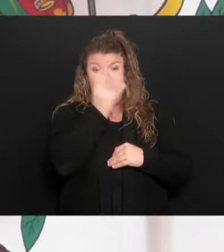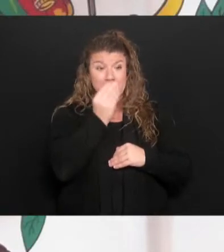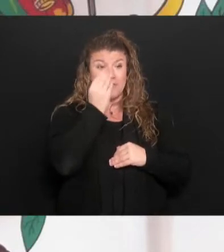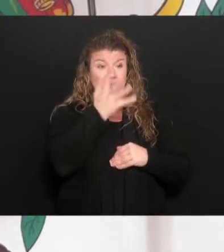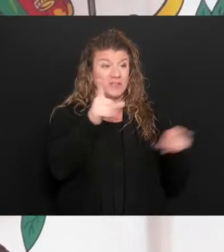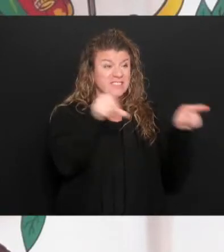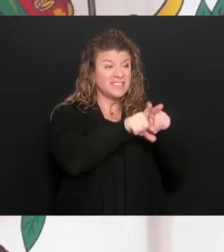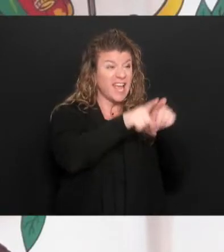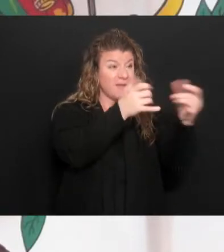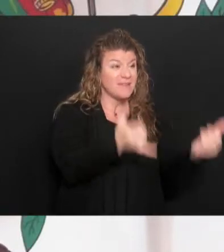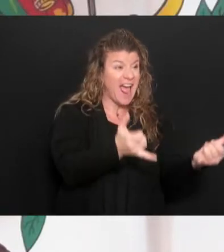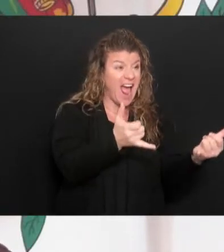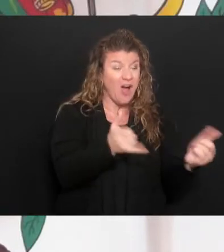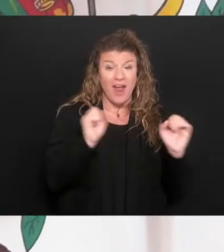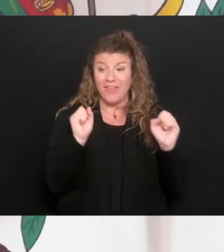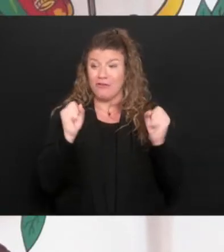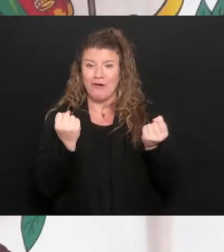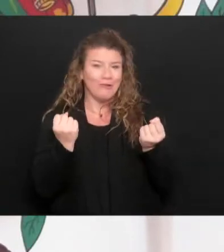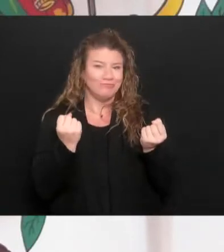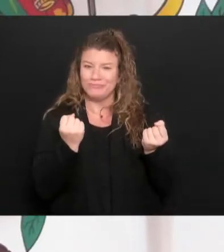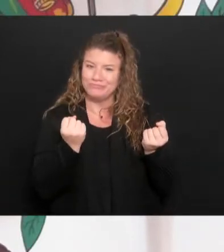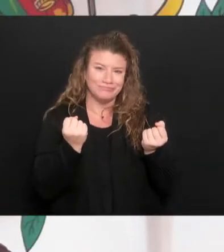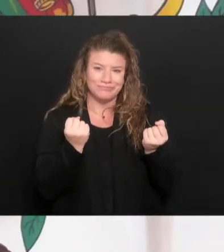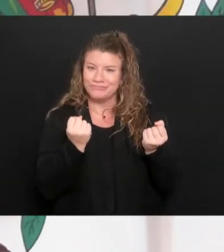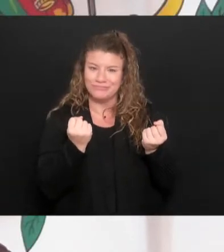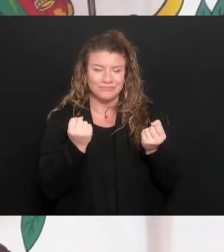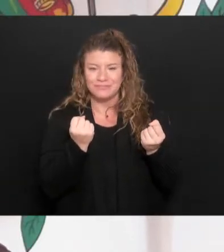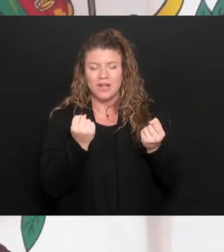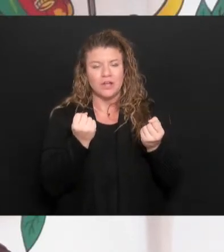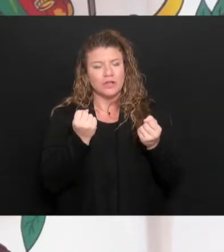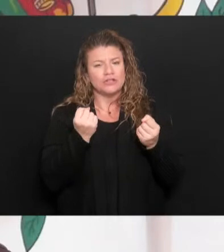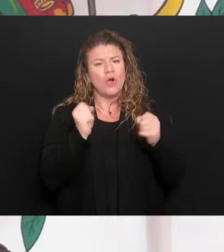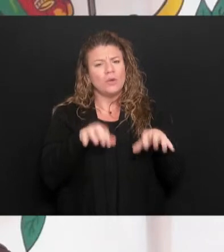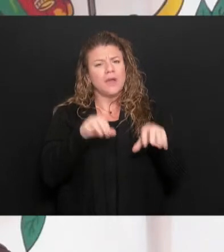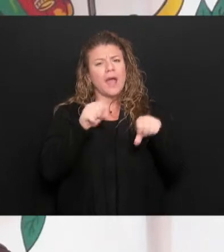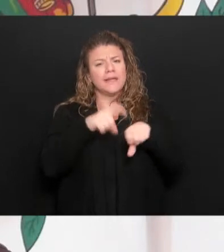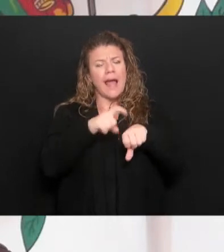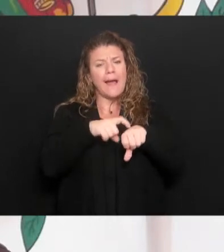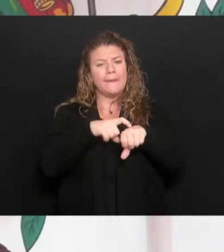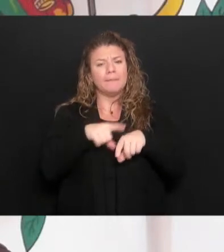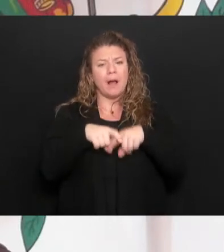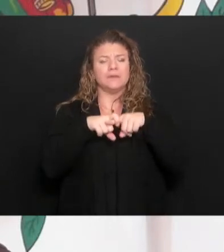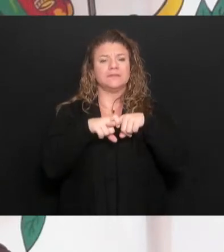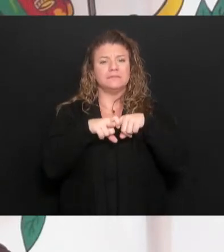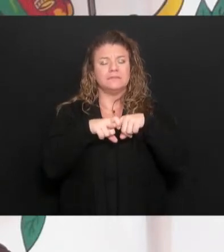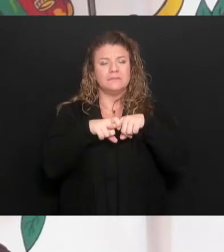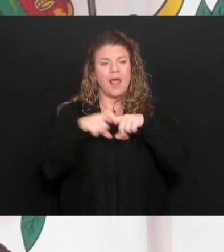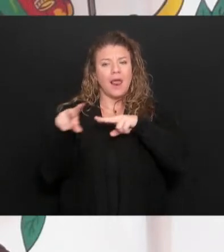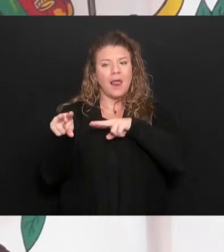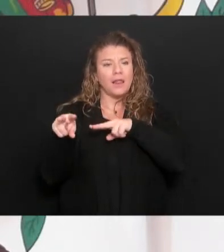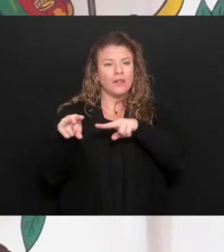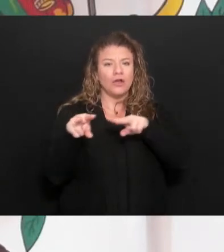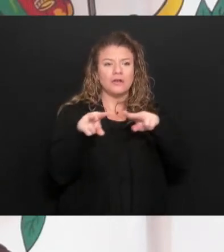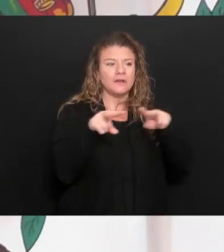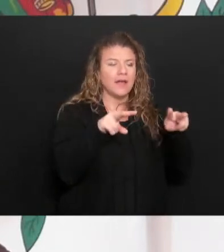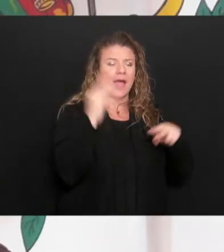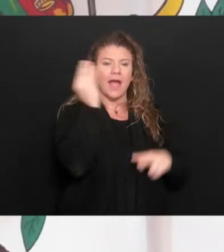now for very long. Take time to pause and just look and see how